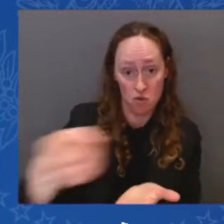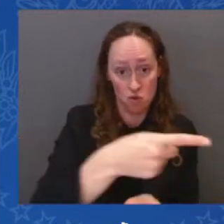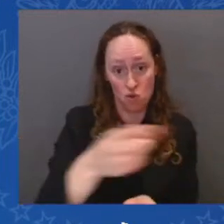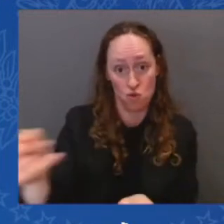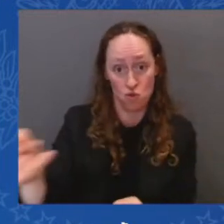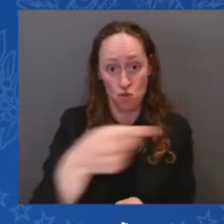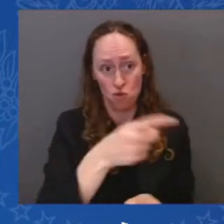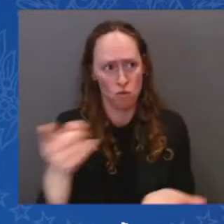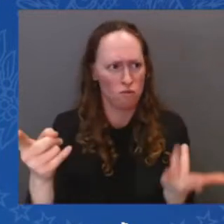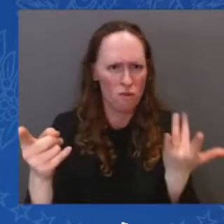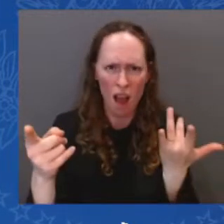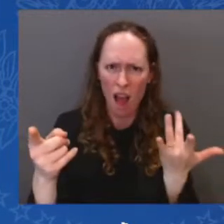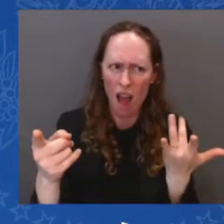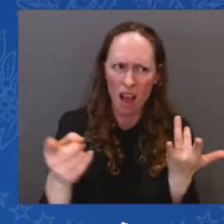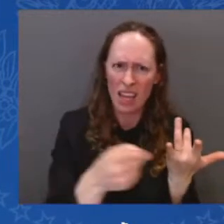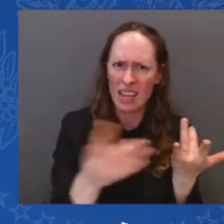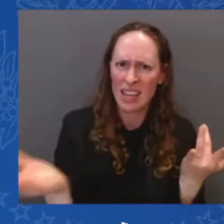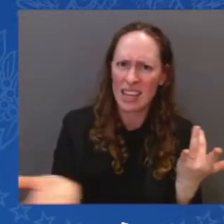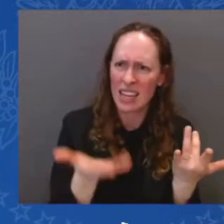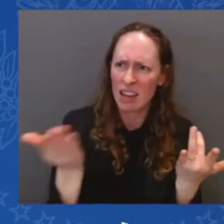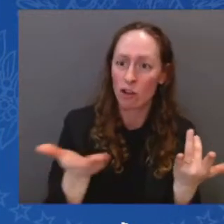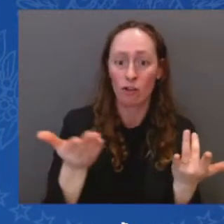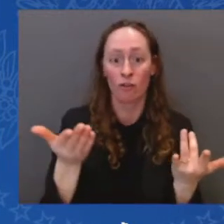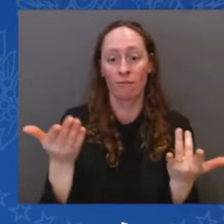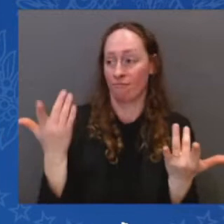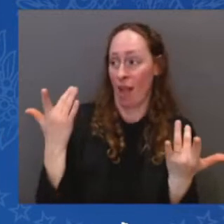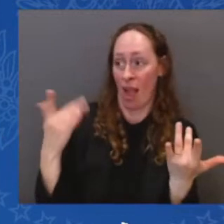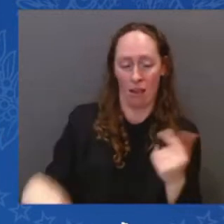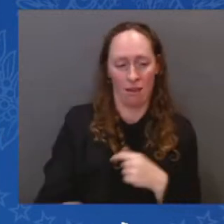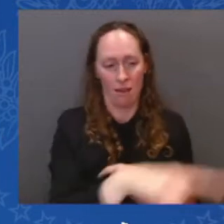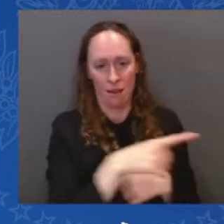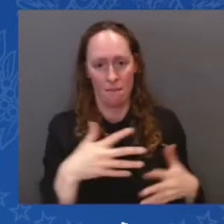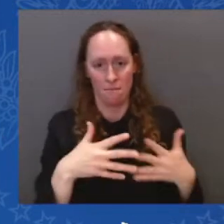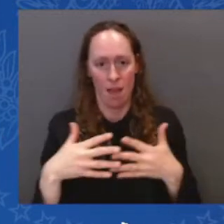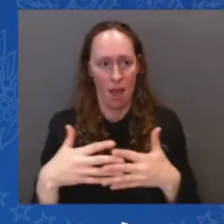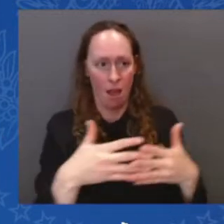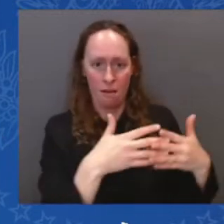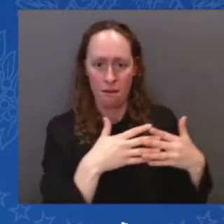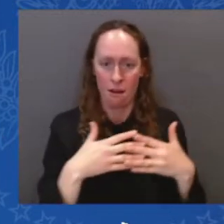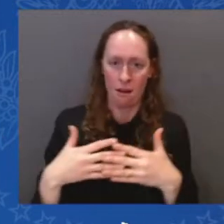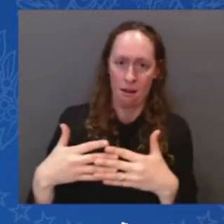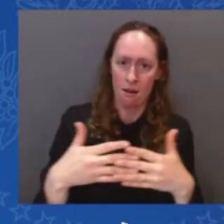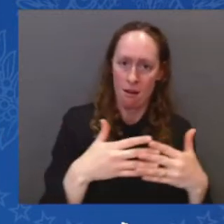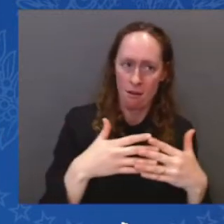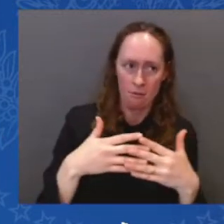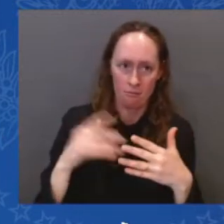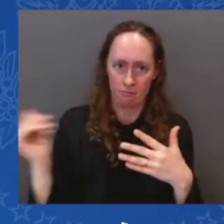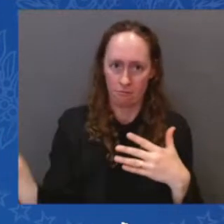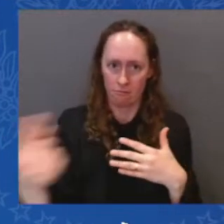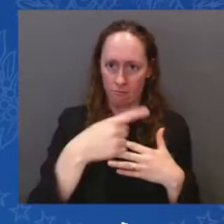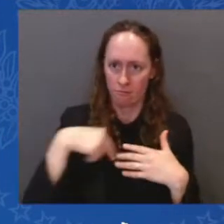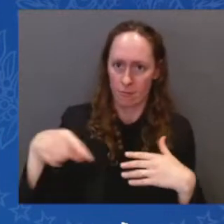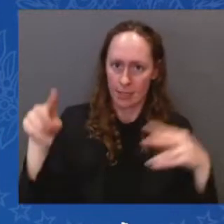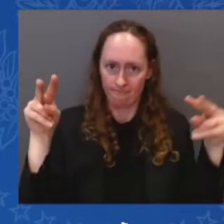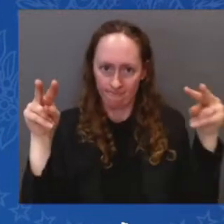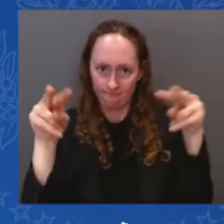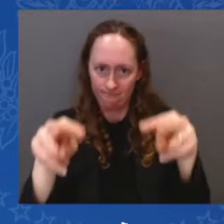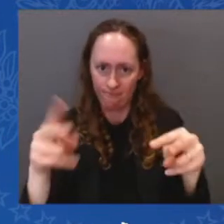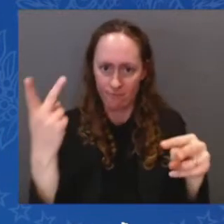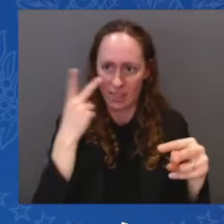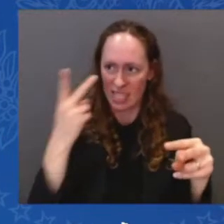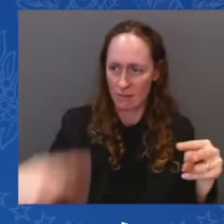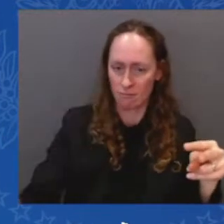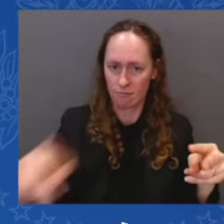And we are viewed as either unified or divisive. That is your choice. But